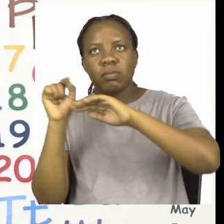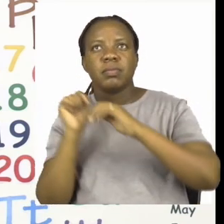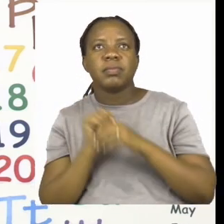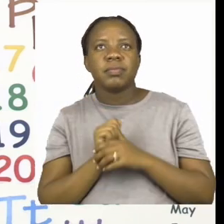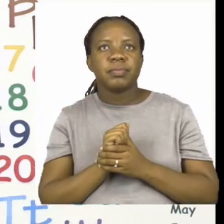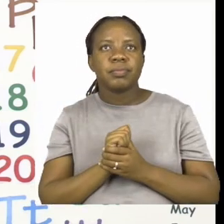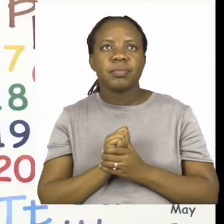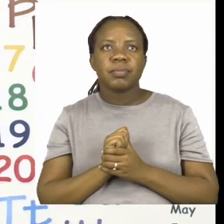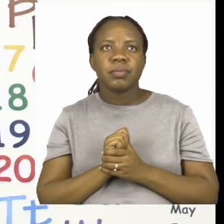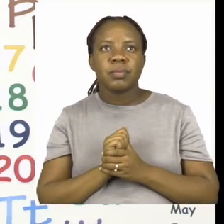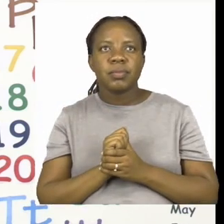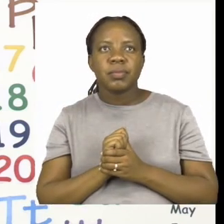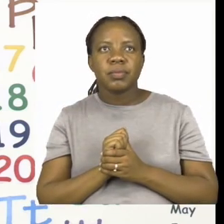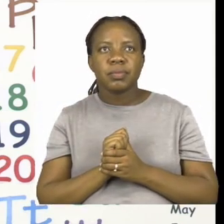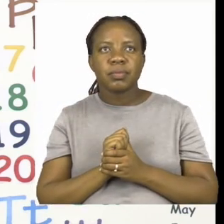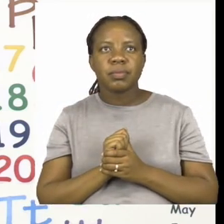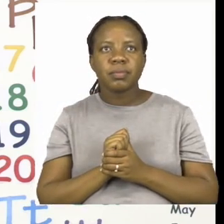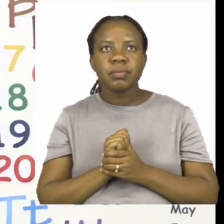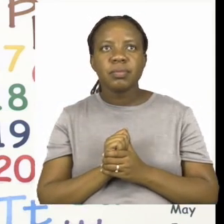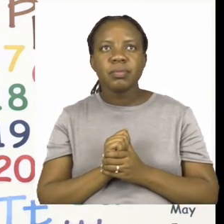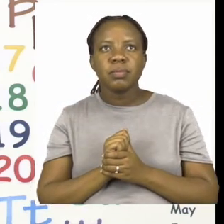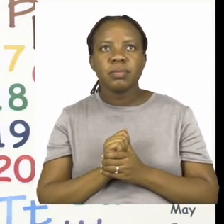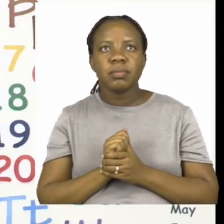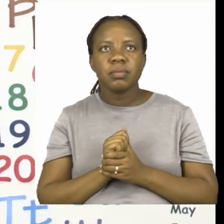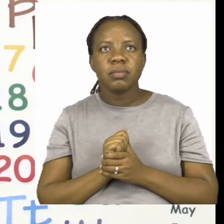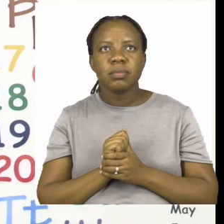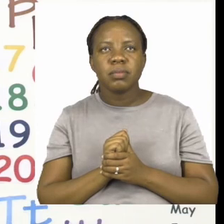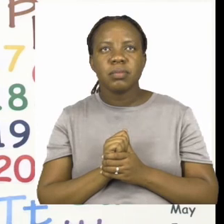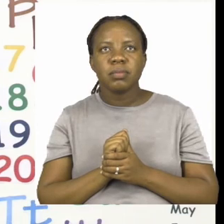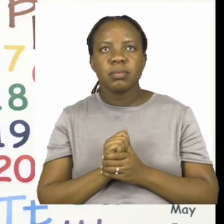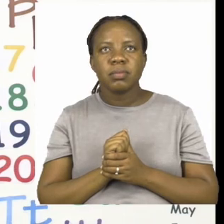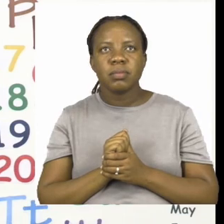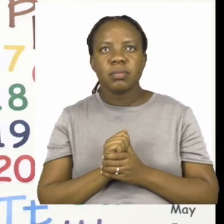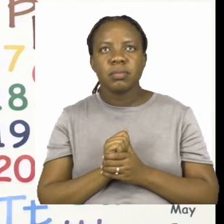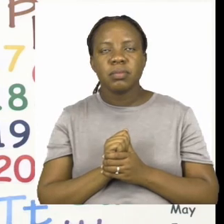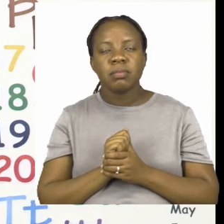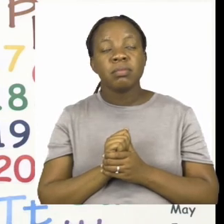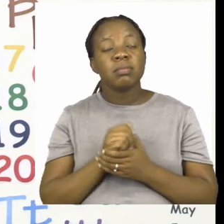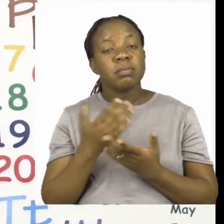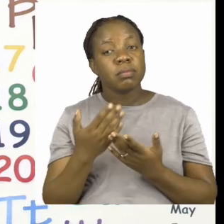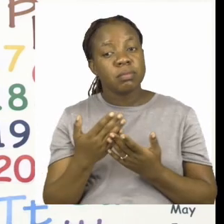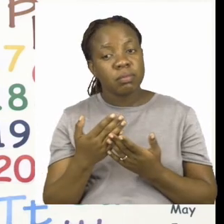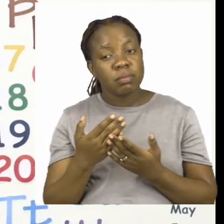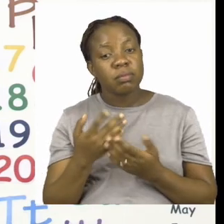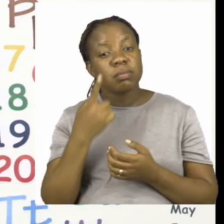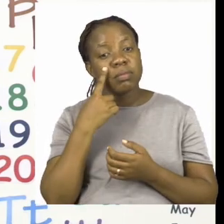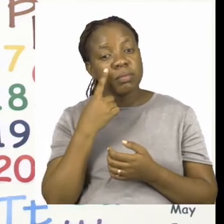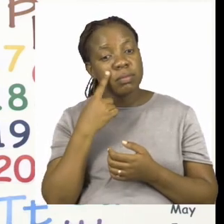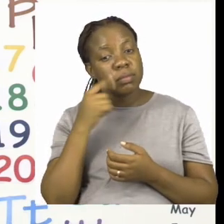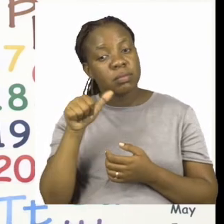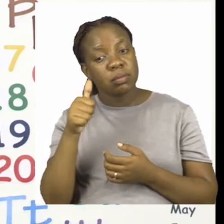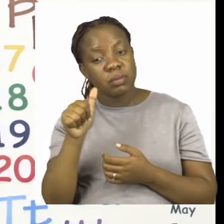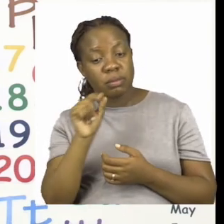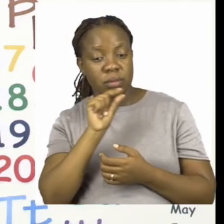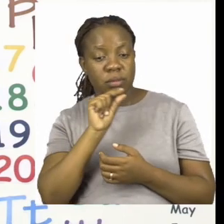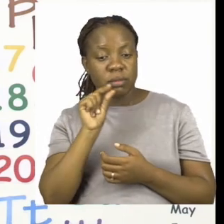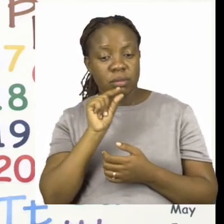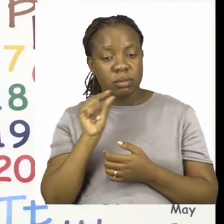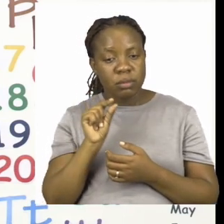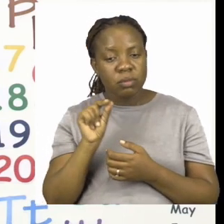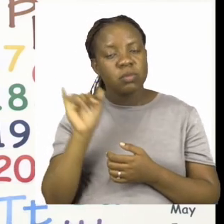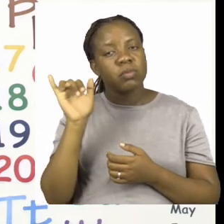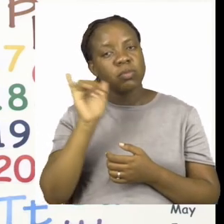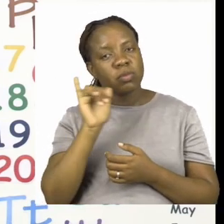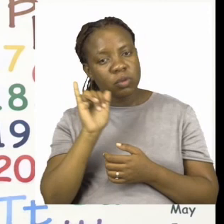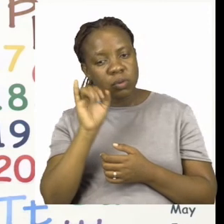already. Now you need to go back and have a look at all the other words and see where you can fill